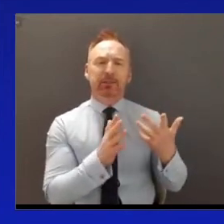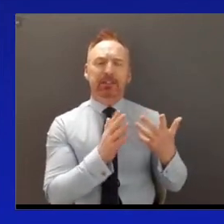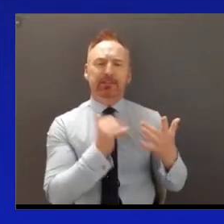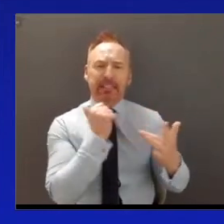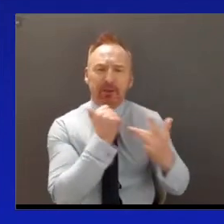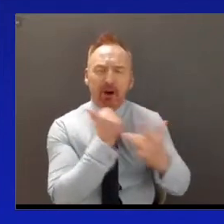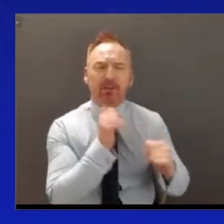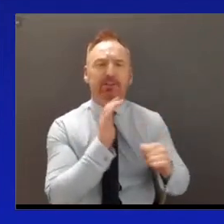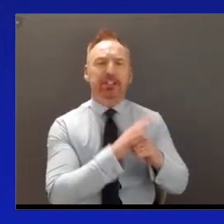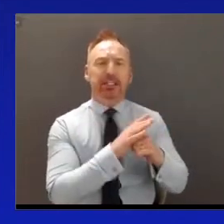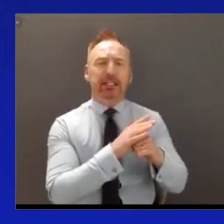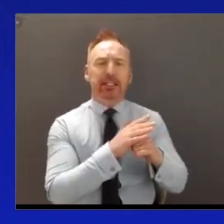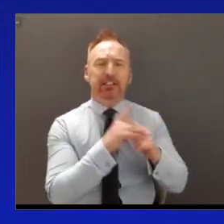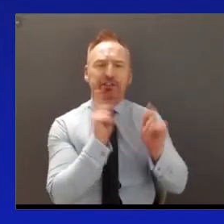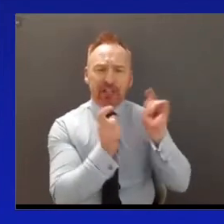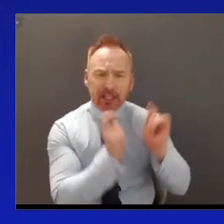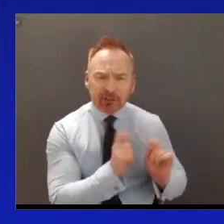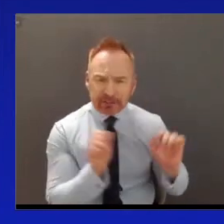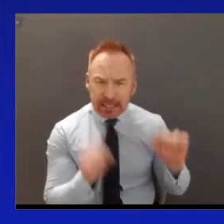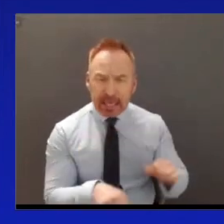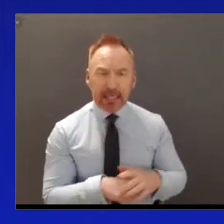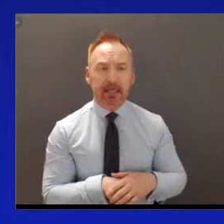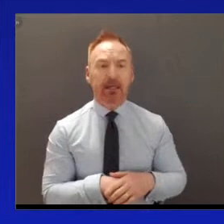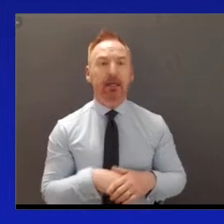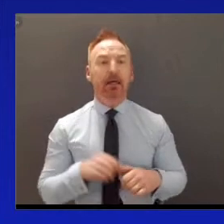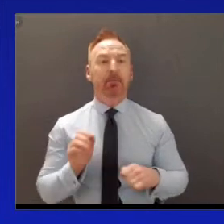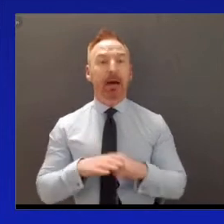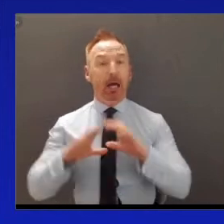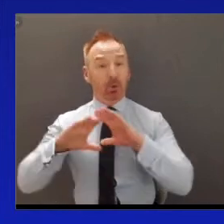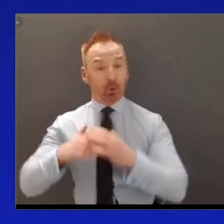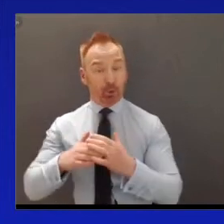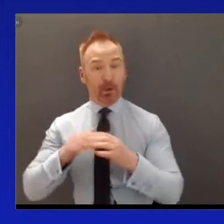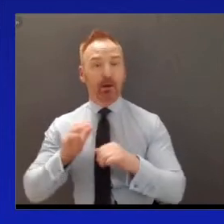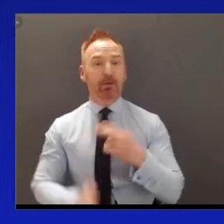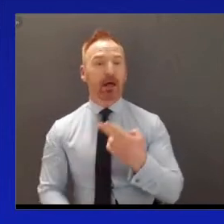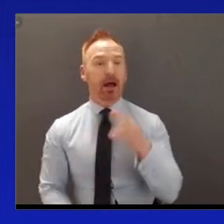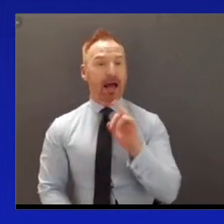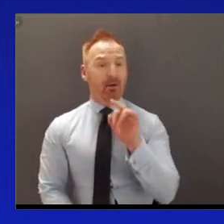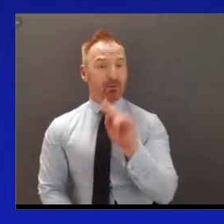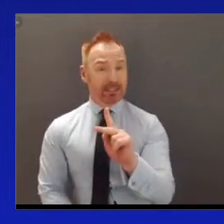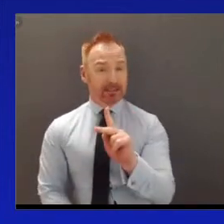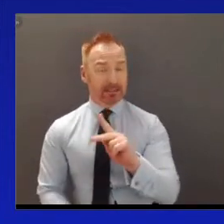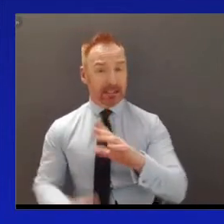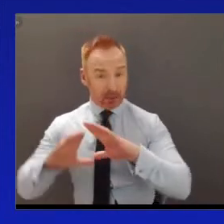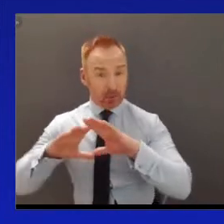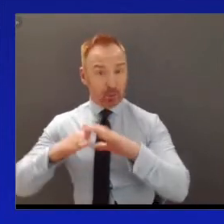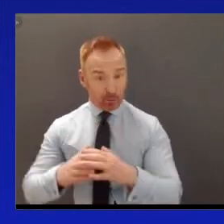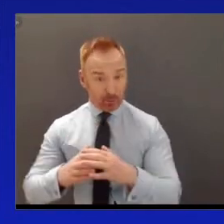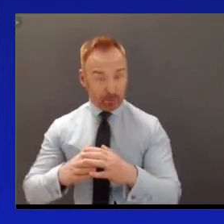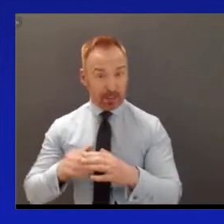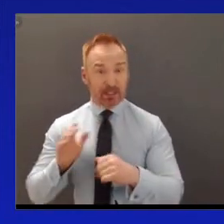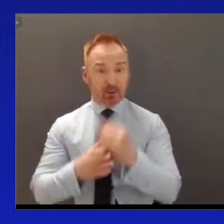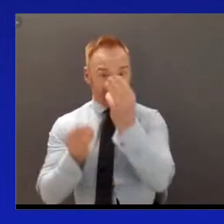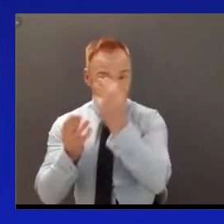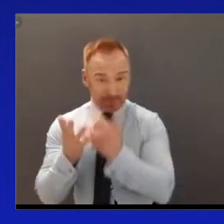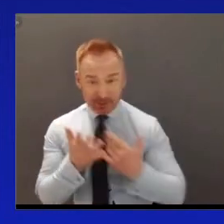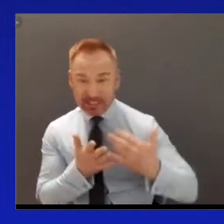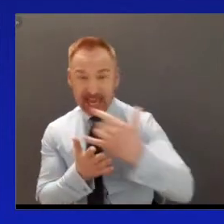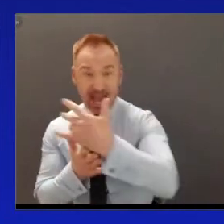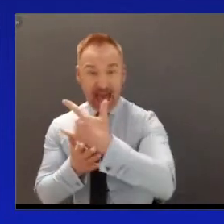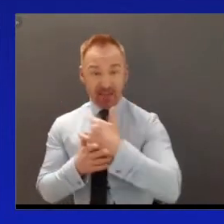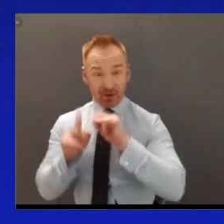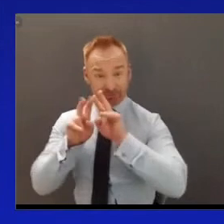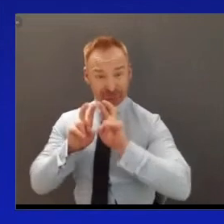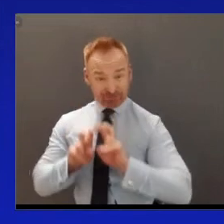assess uptake of vaccine by population at higher risk is uneven right now. We know the province